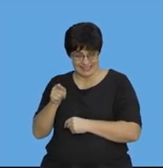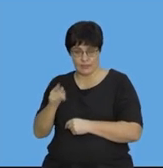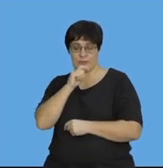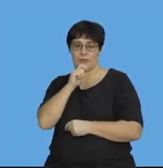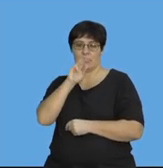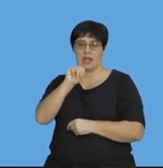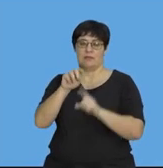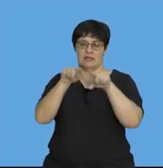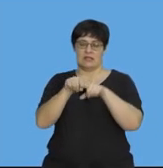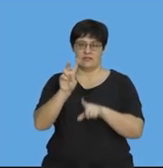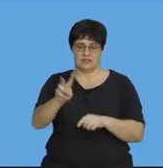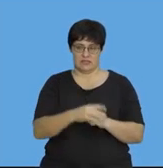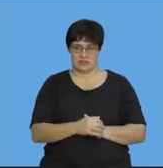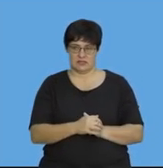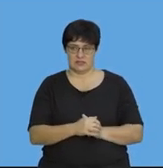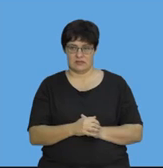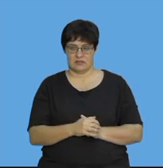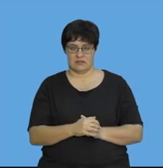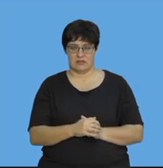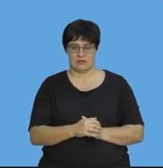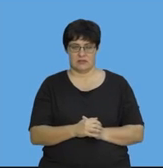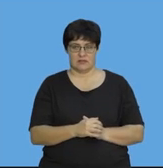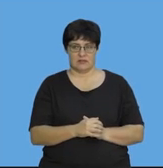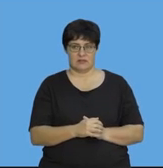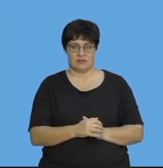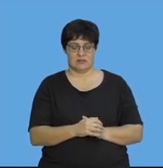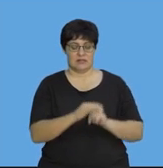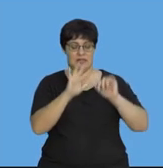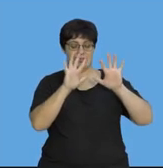part of this equation. The